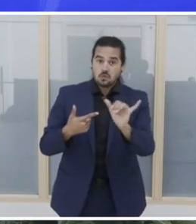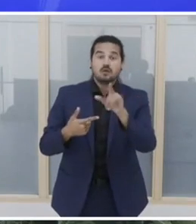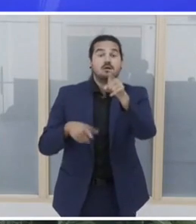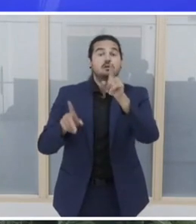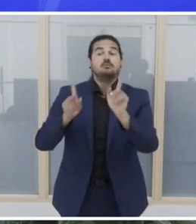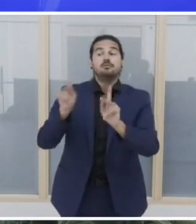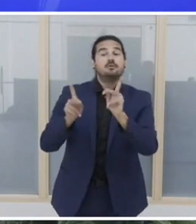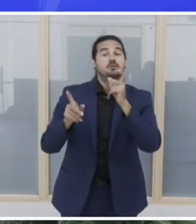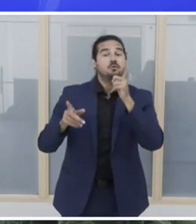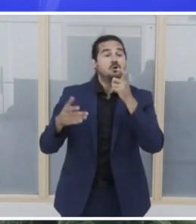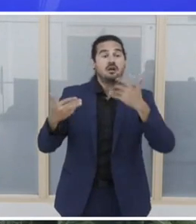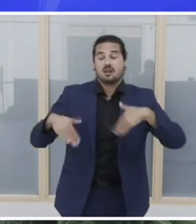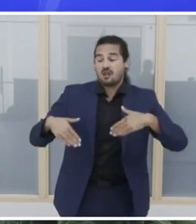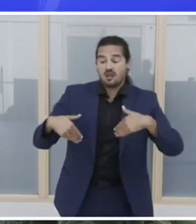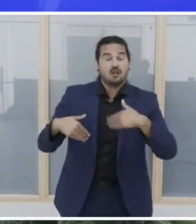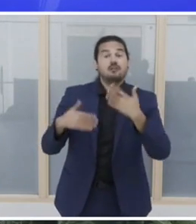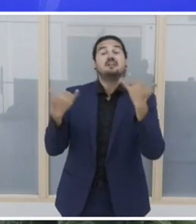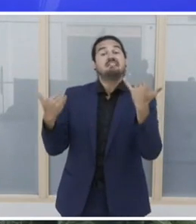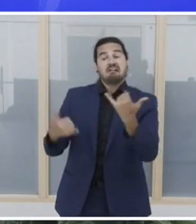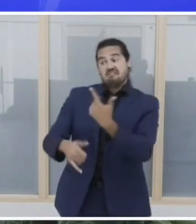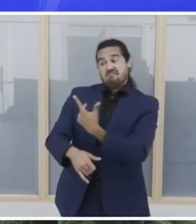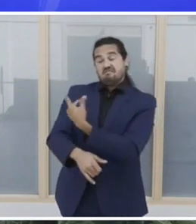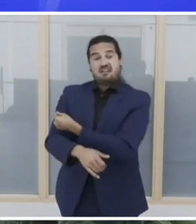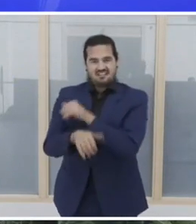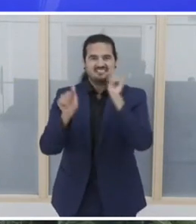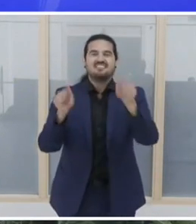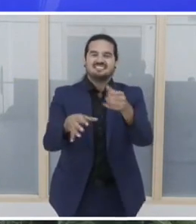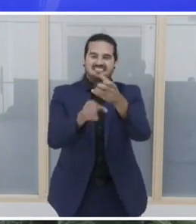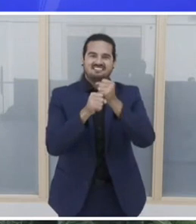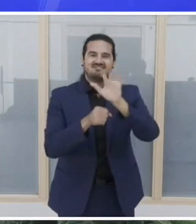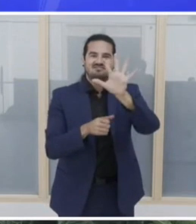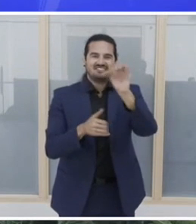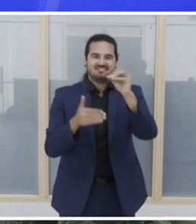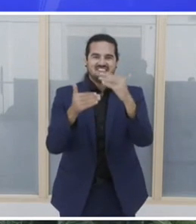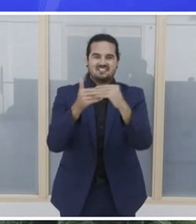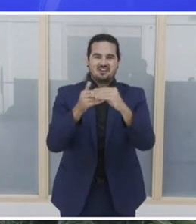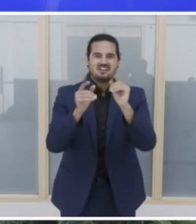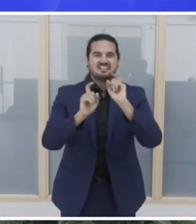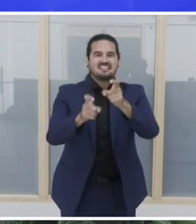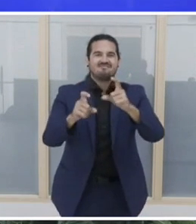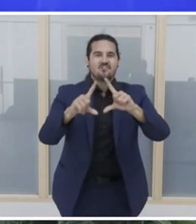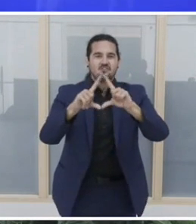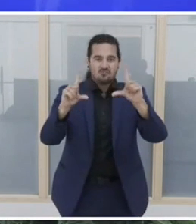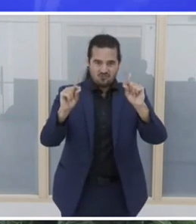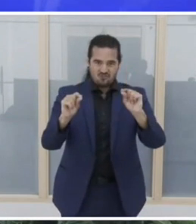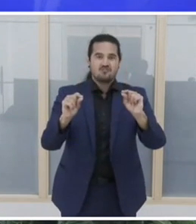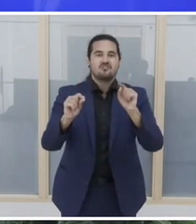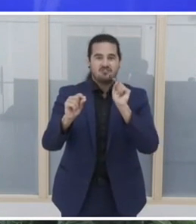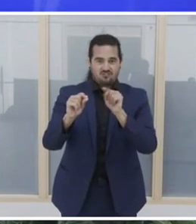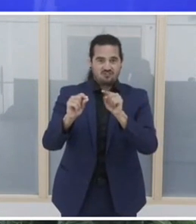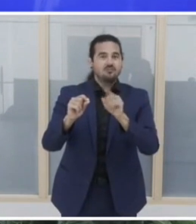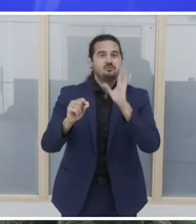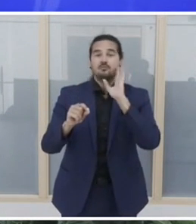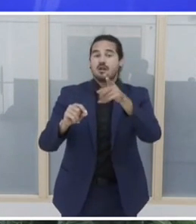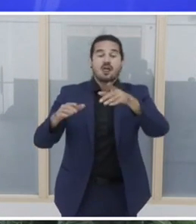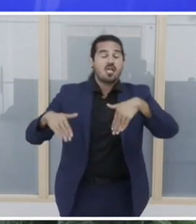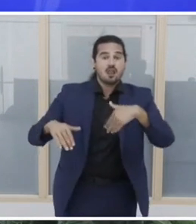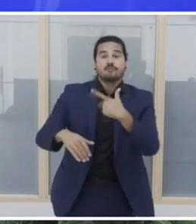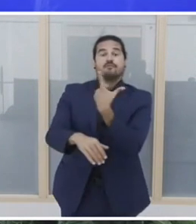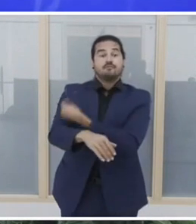Anybody that gets vaccinated will get a $50 gift card, not in the mail, but on